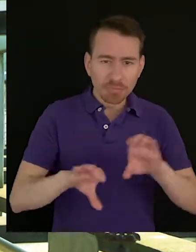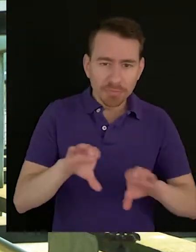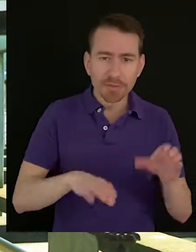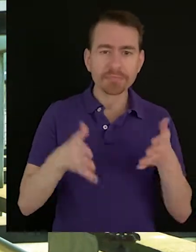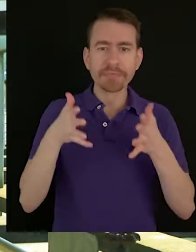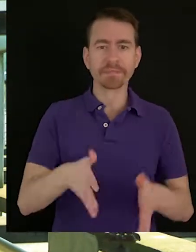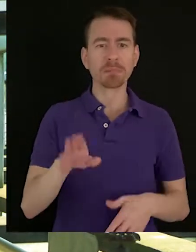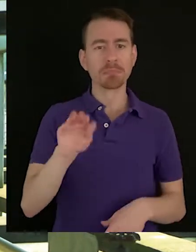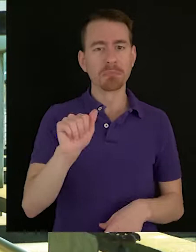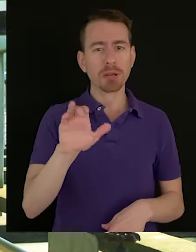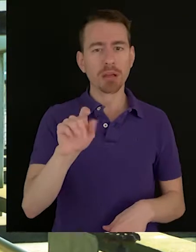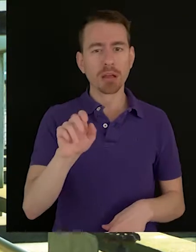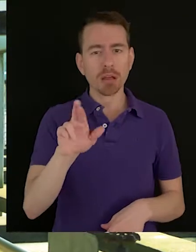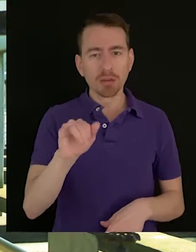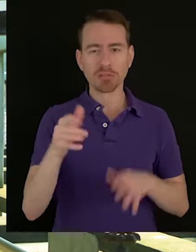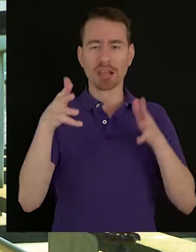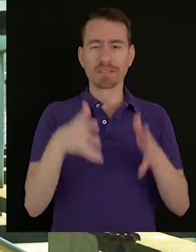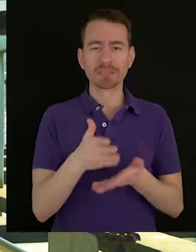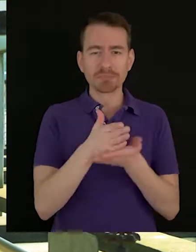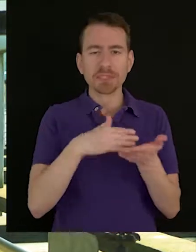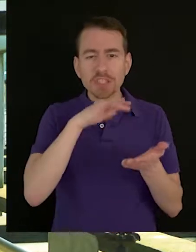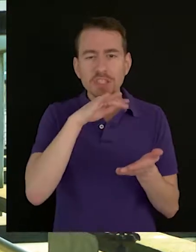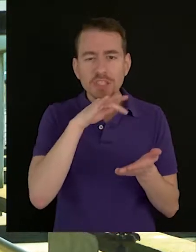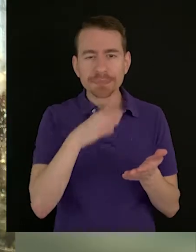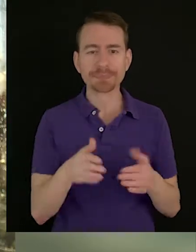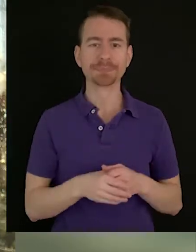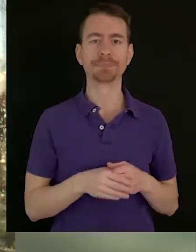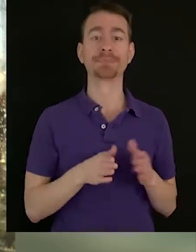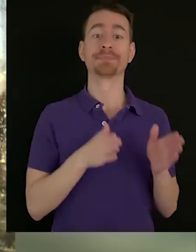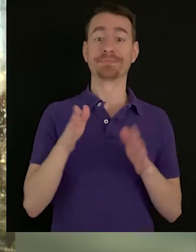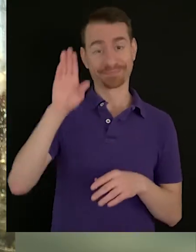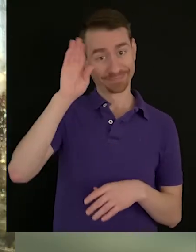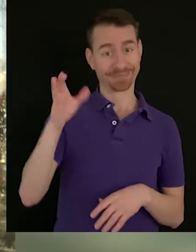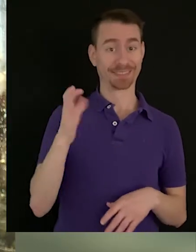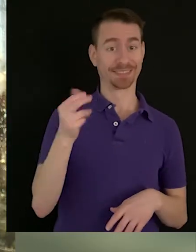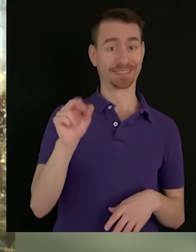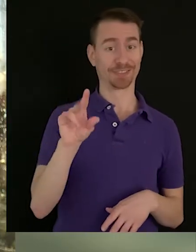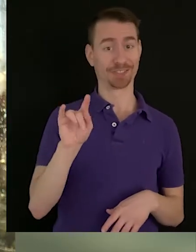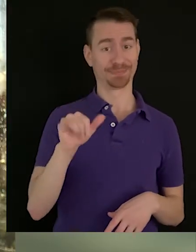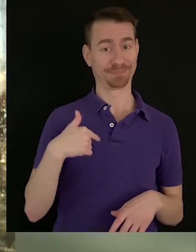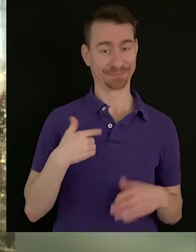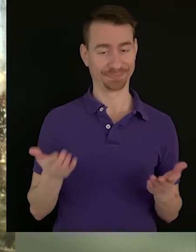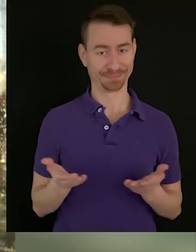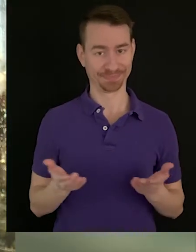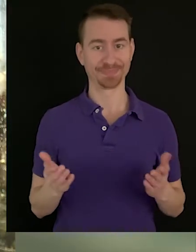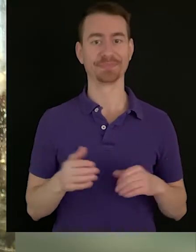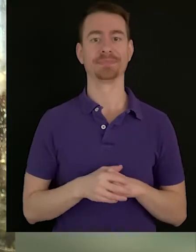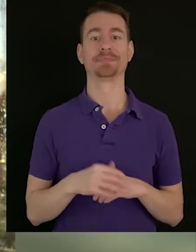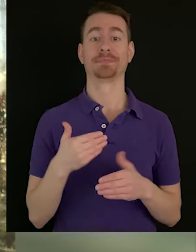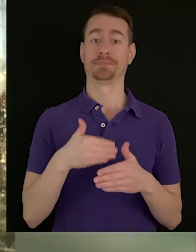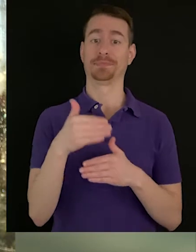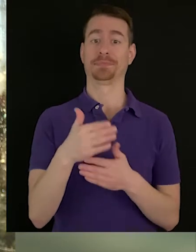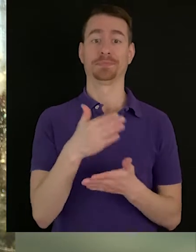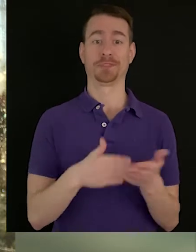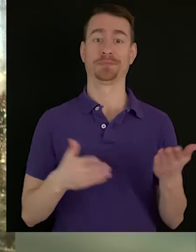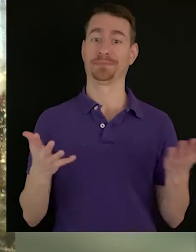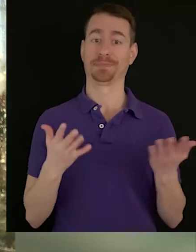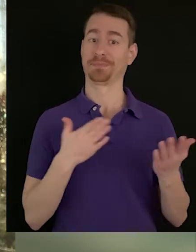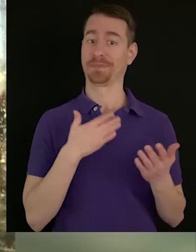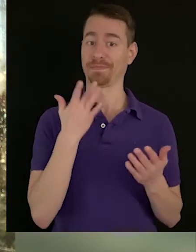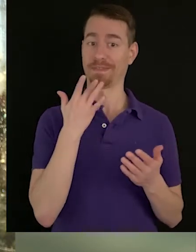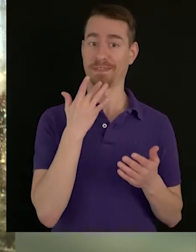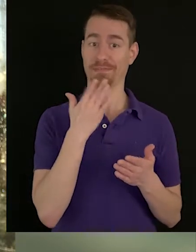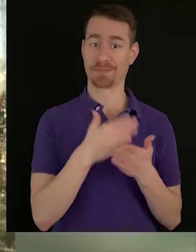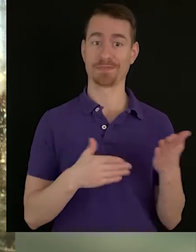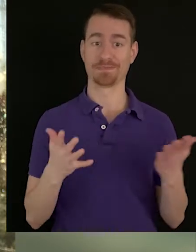a sample of primary effluent. So the influent or raw sewage is a lot cloudier, or we like to